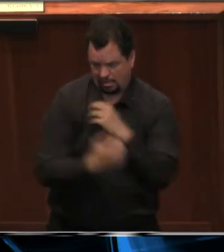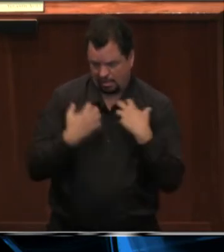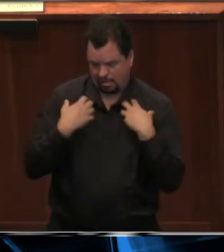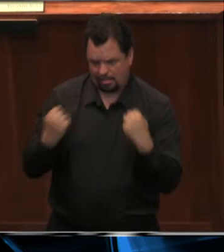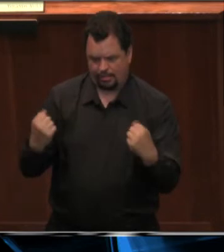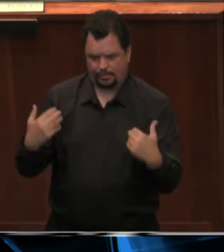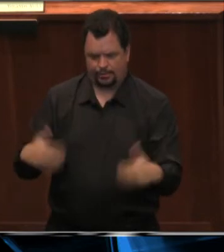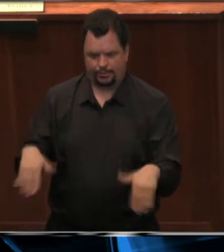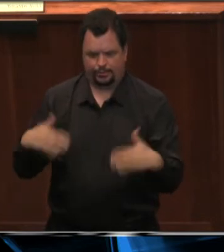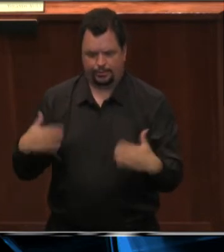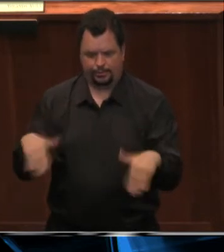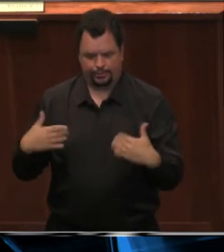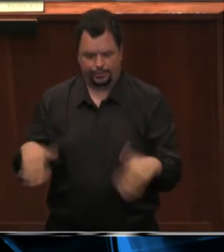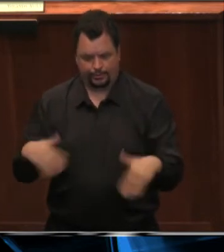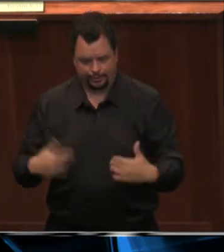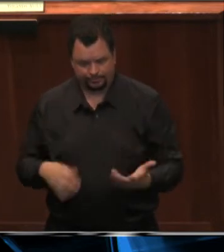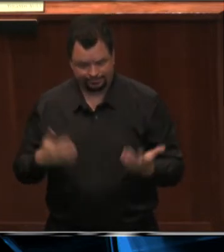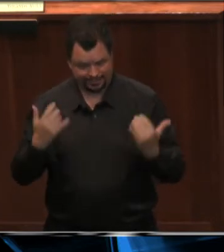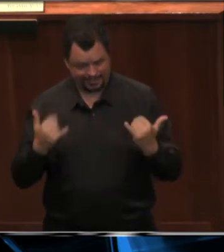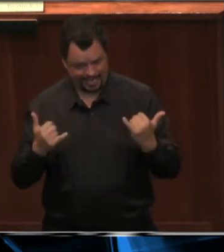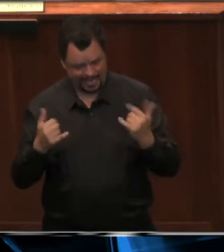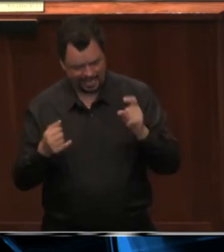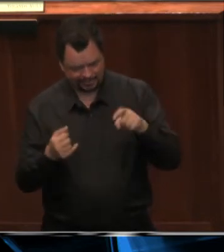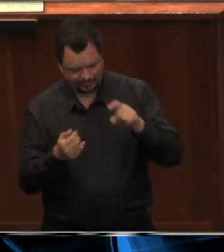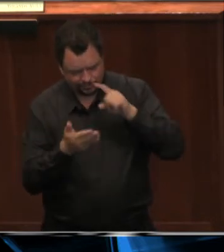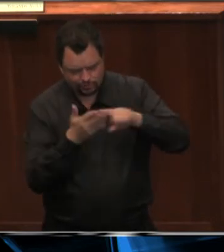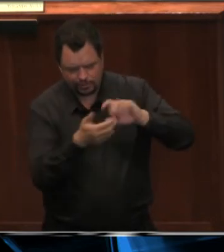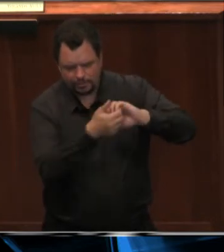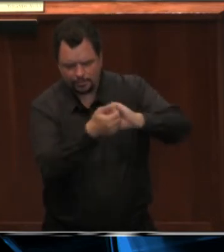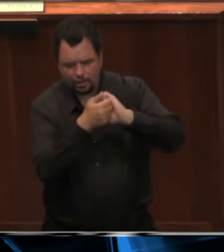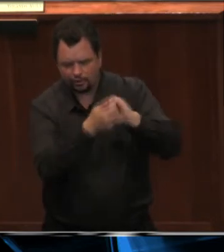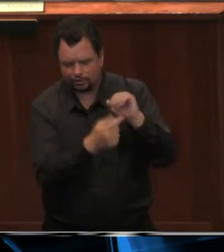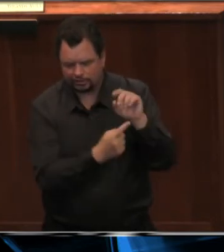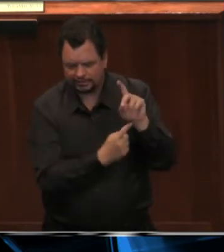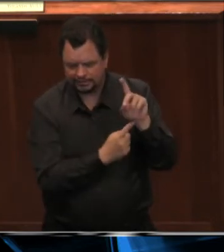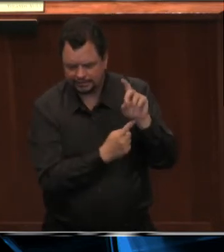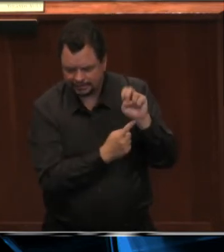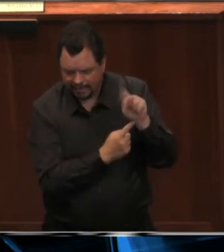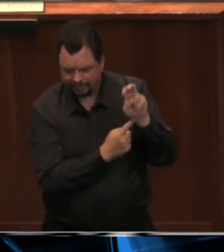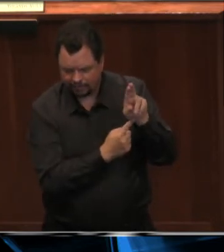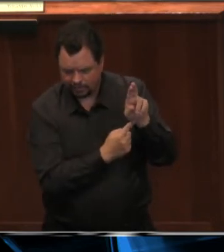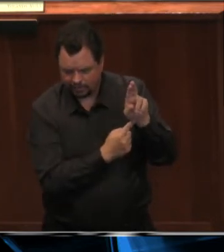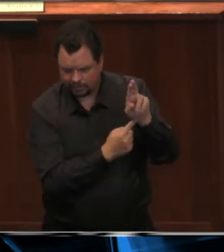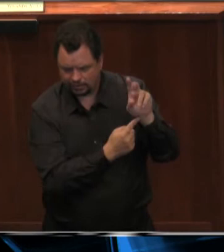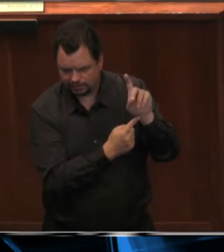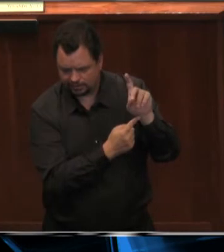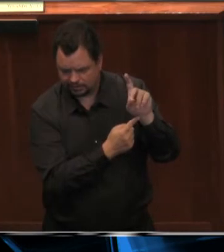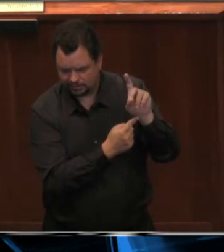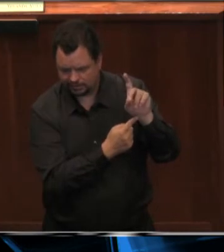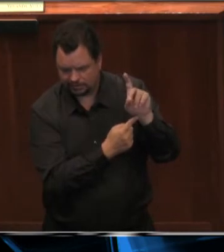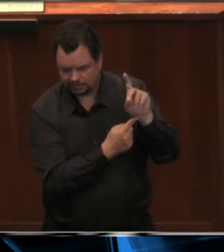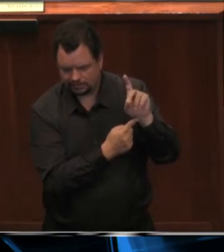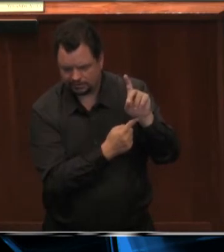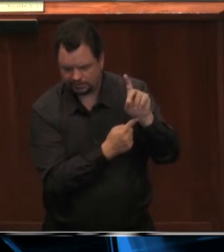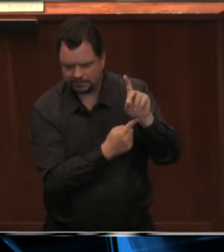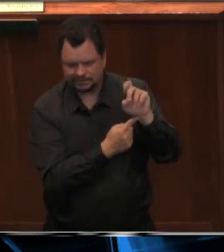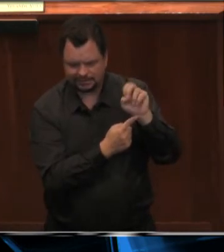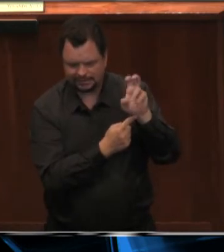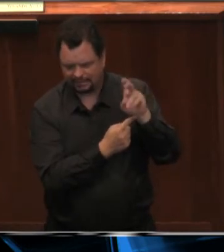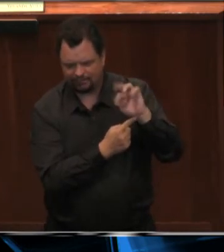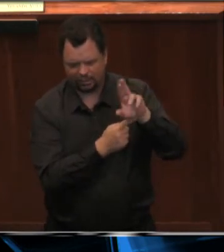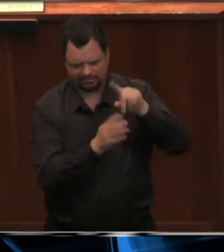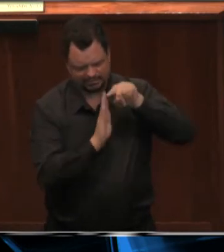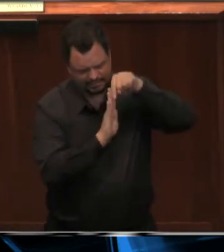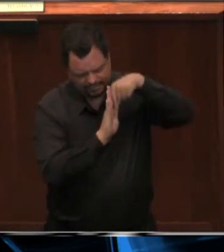that are helping us to discern that. As you noted, it's increasing transparency and collaboration in making sure that